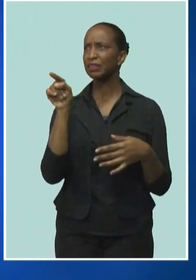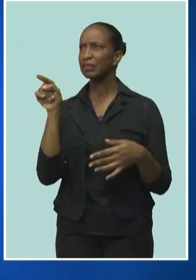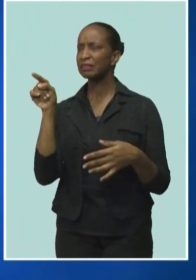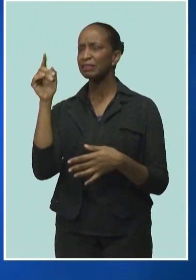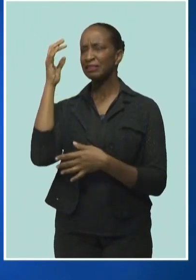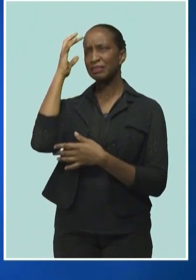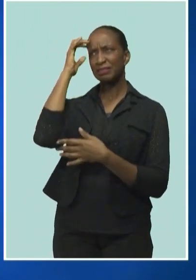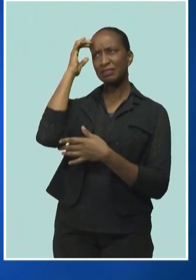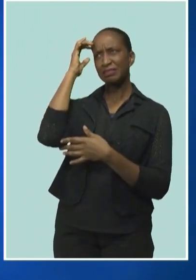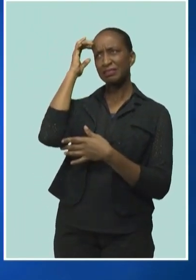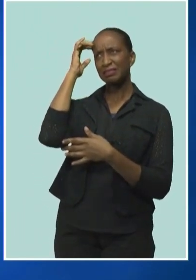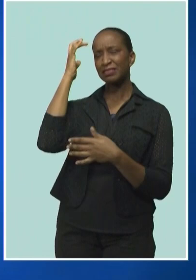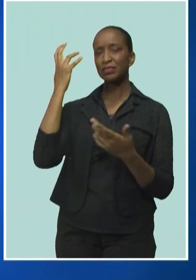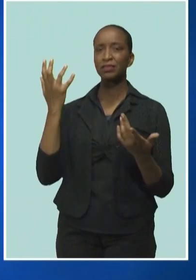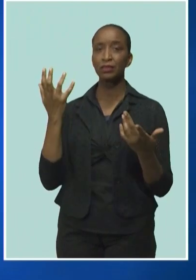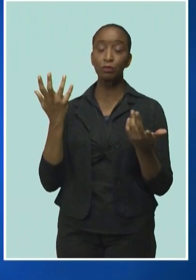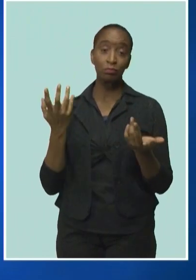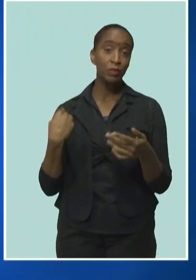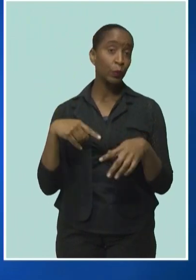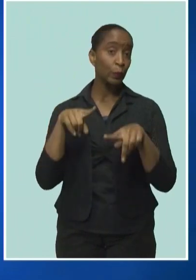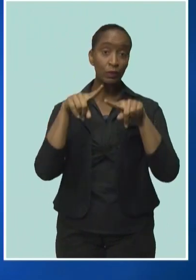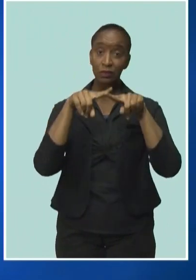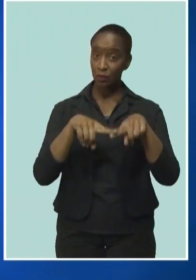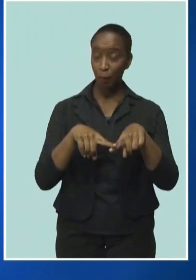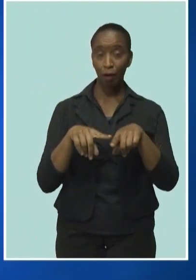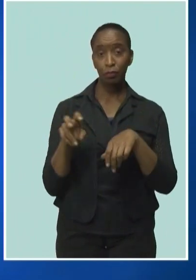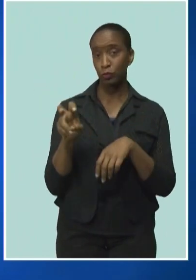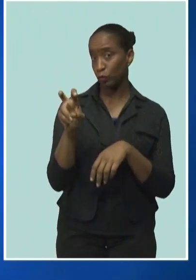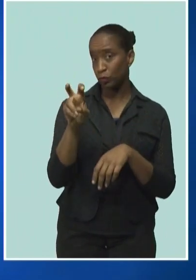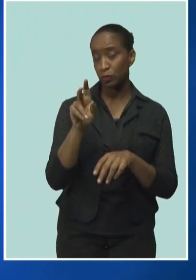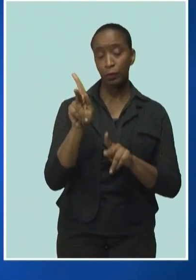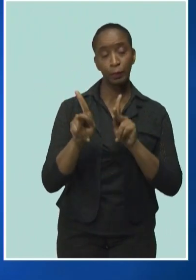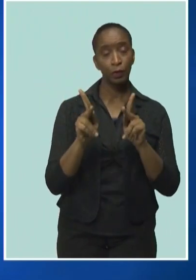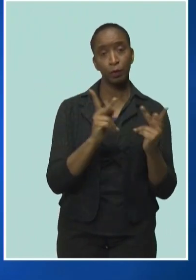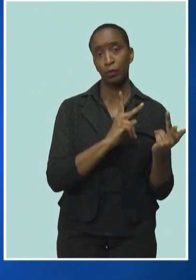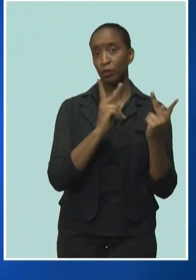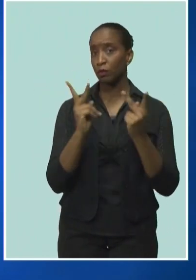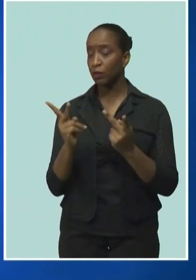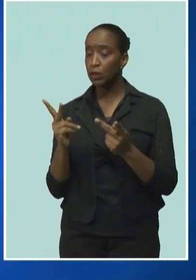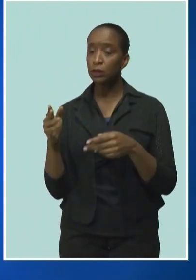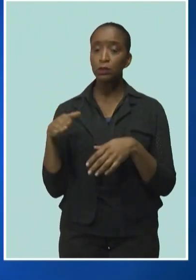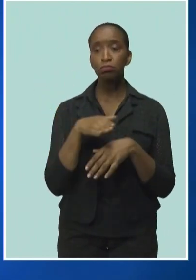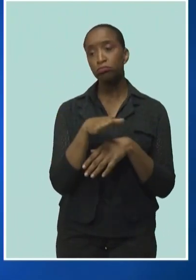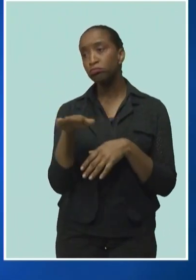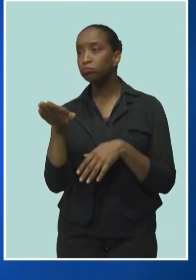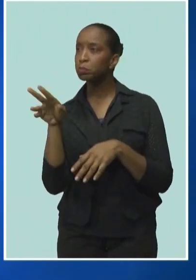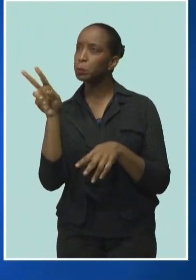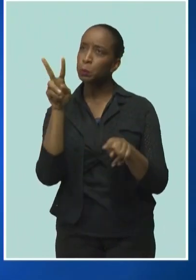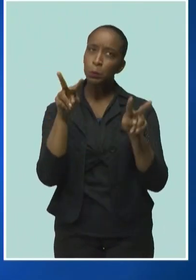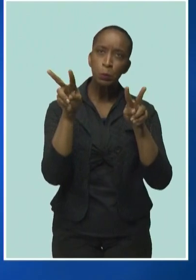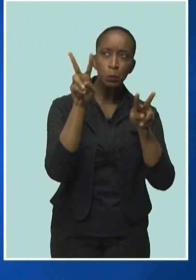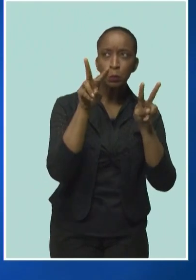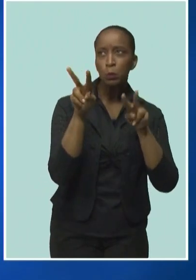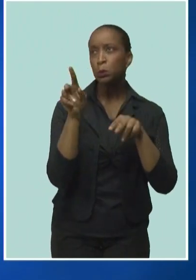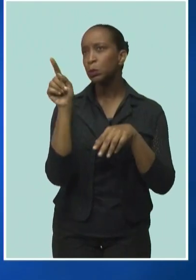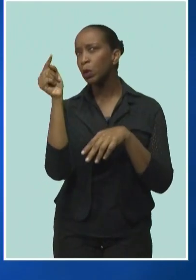our main money earner, and as we move to a modern Barbados, the directional